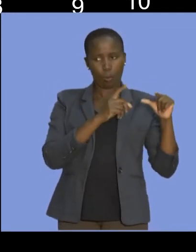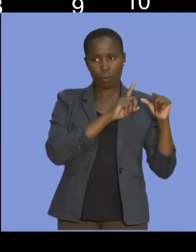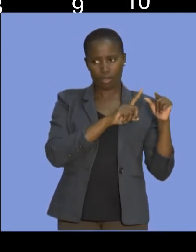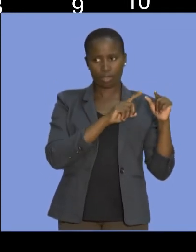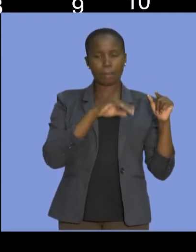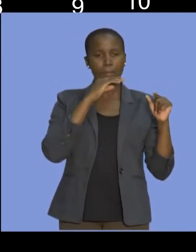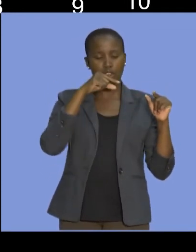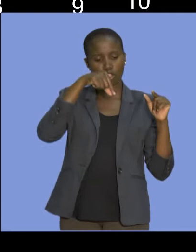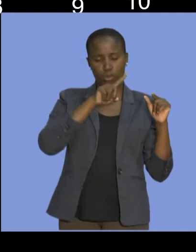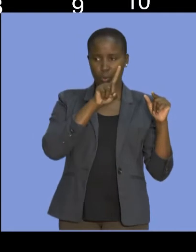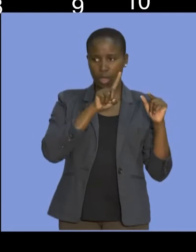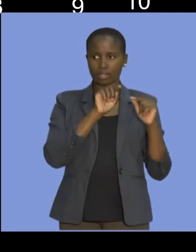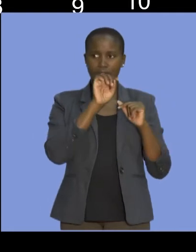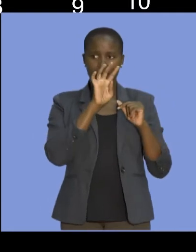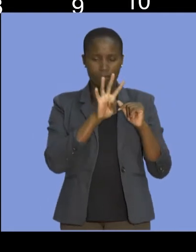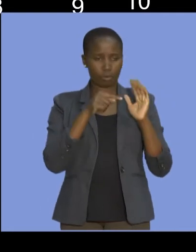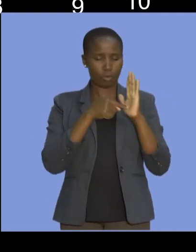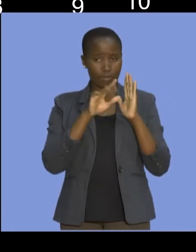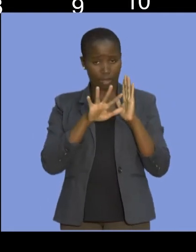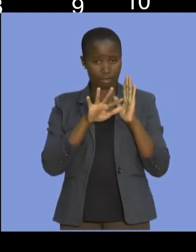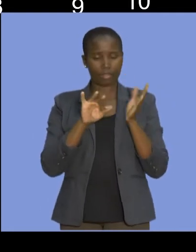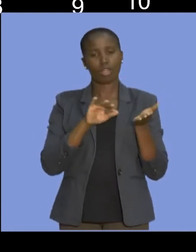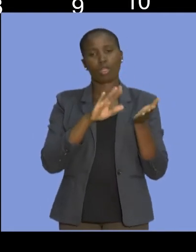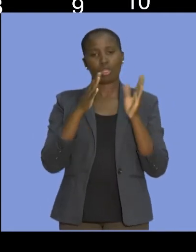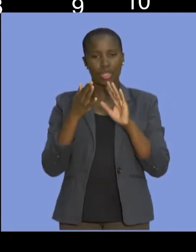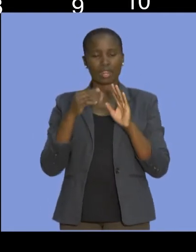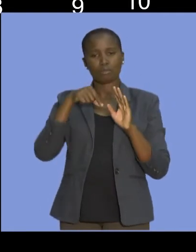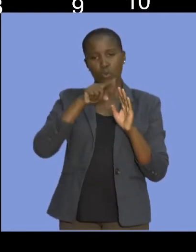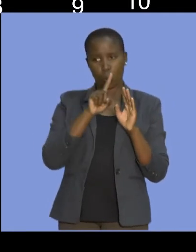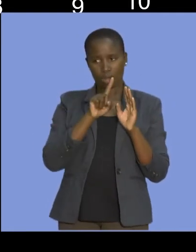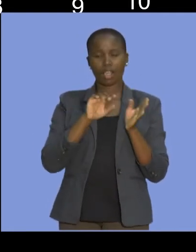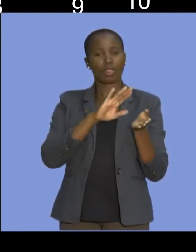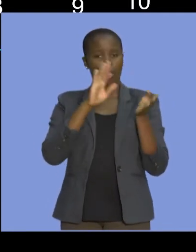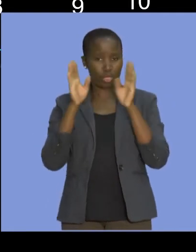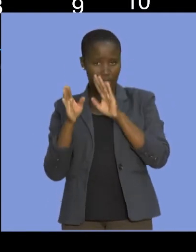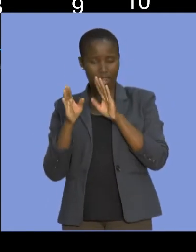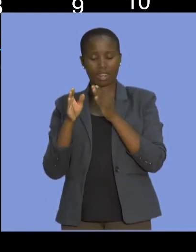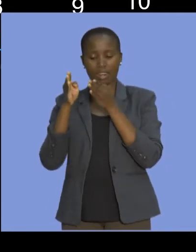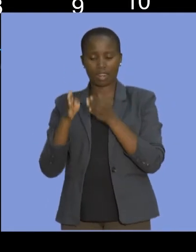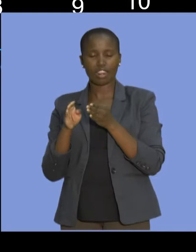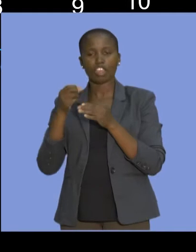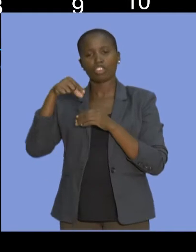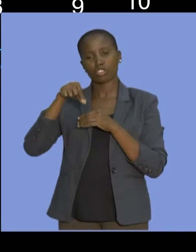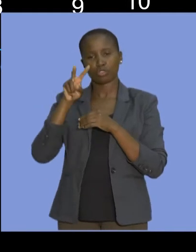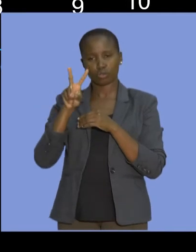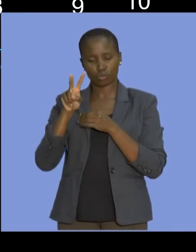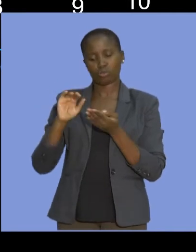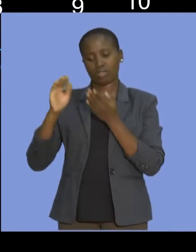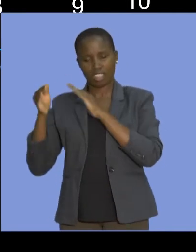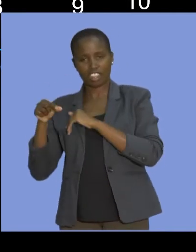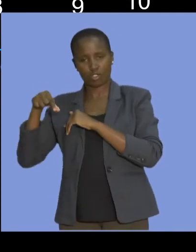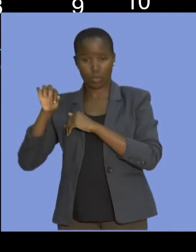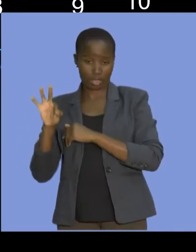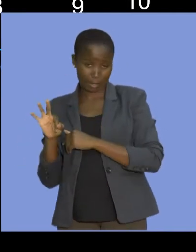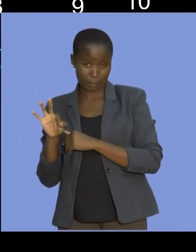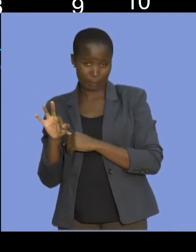not 4.5, which is 4 there, which is Q1, that is Q2, that is Q3.